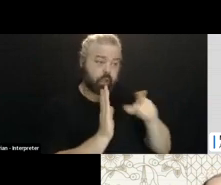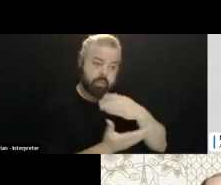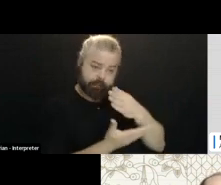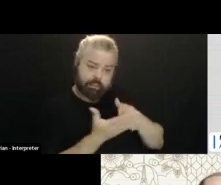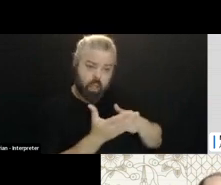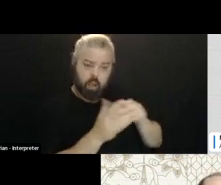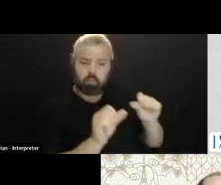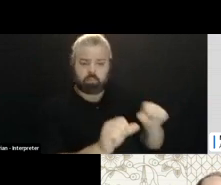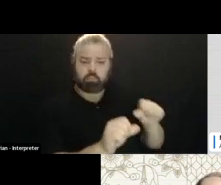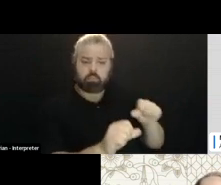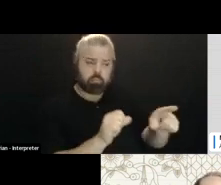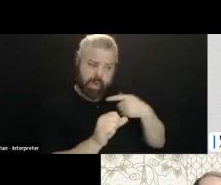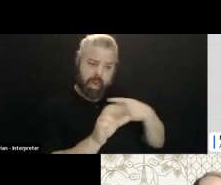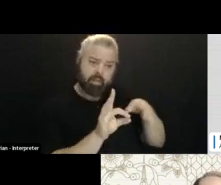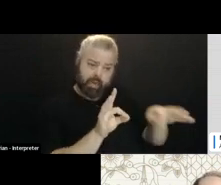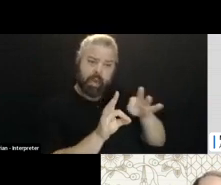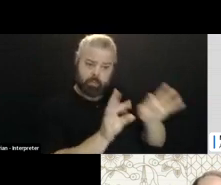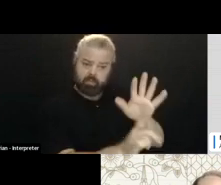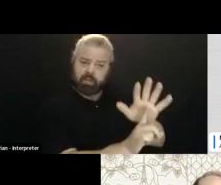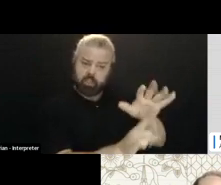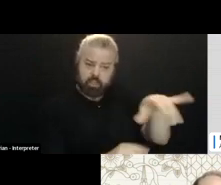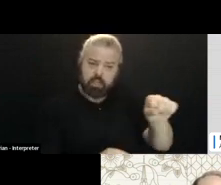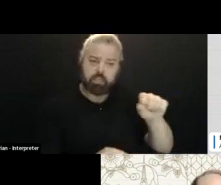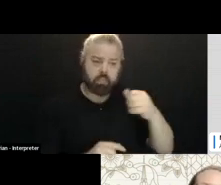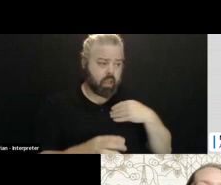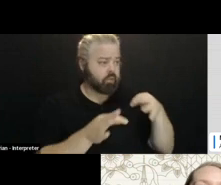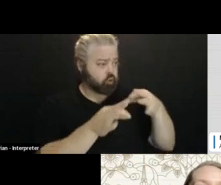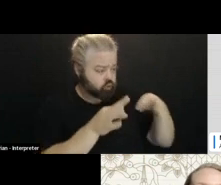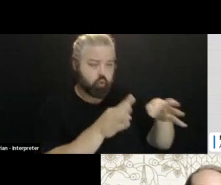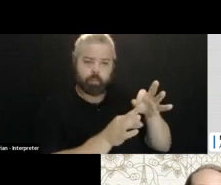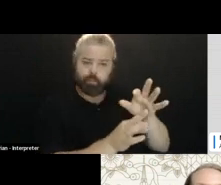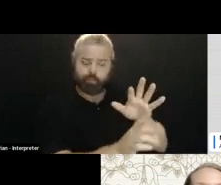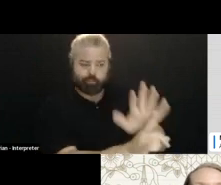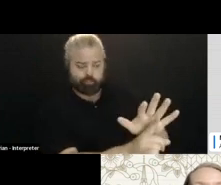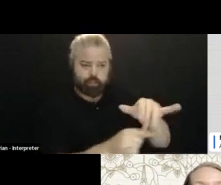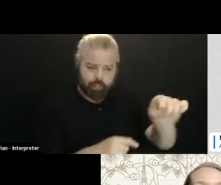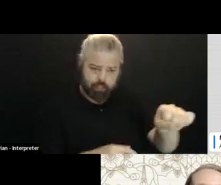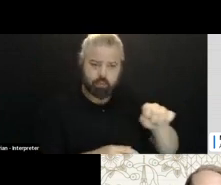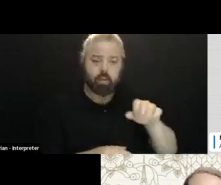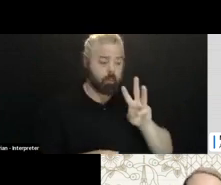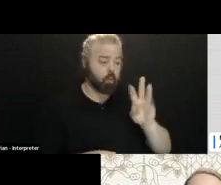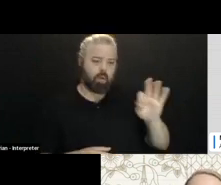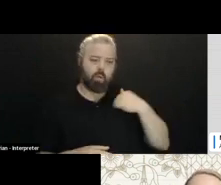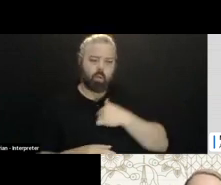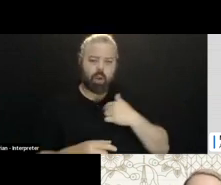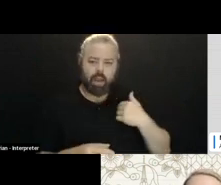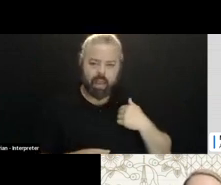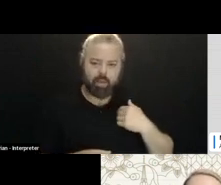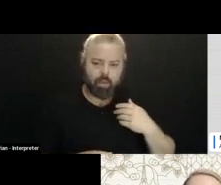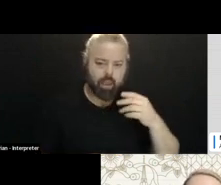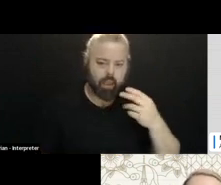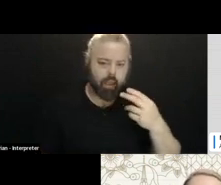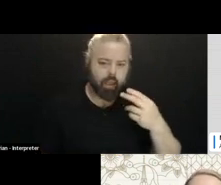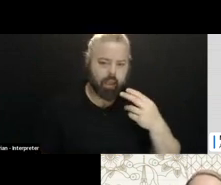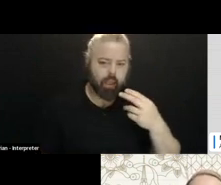captioning aspect, and it does have a descriptive aspect. At Wake, we utilize a software called Kaltura that